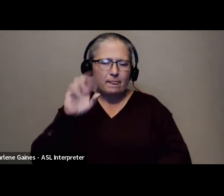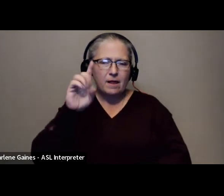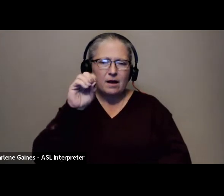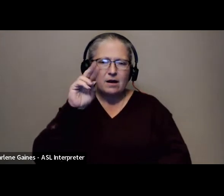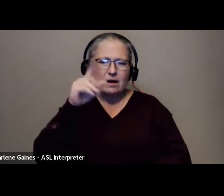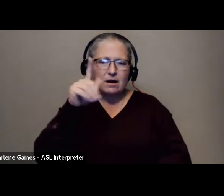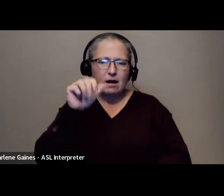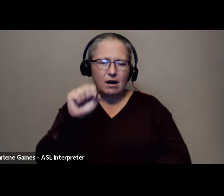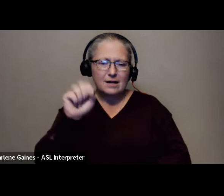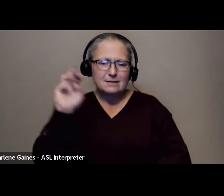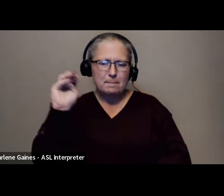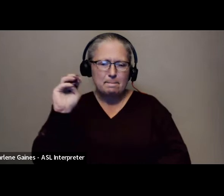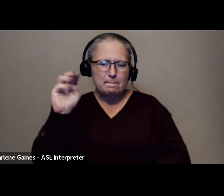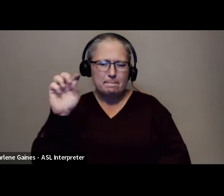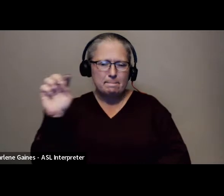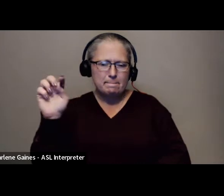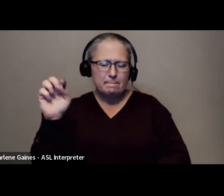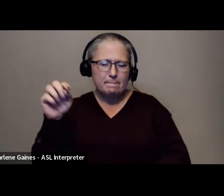Douglas Mejia Amador.